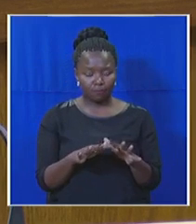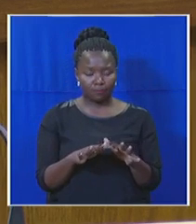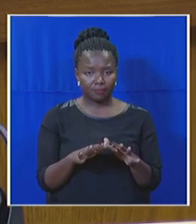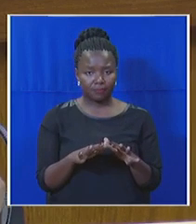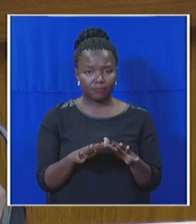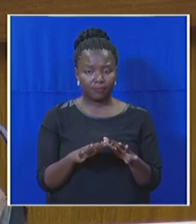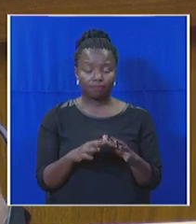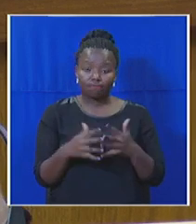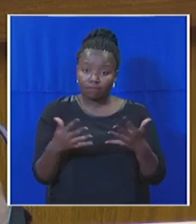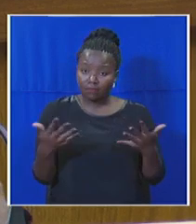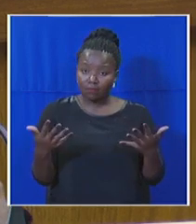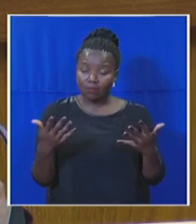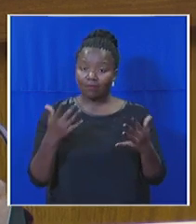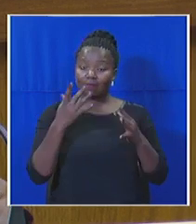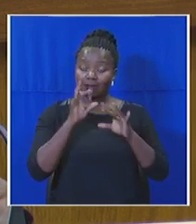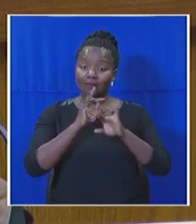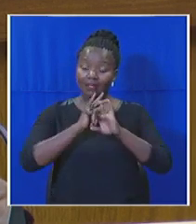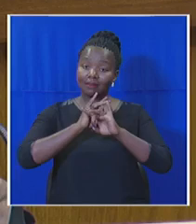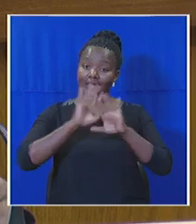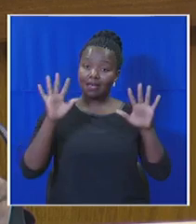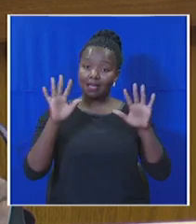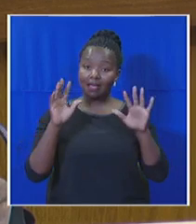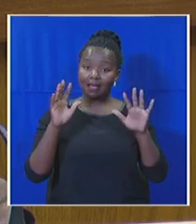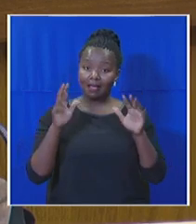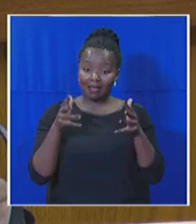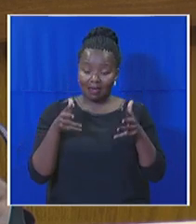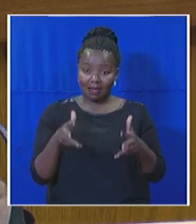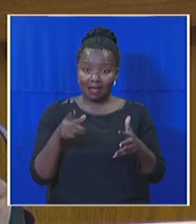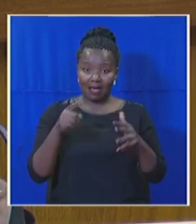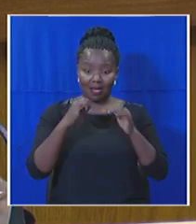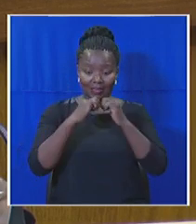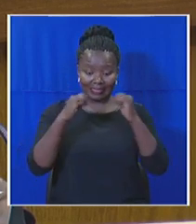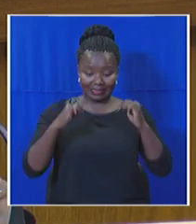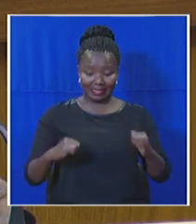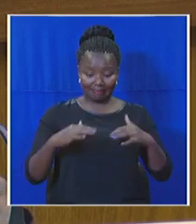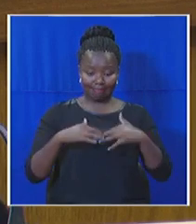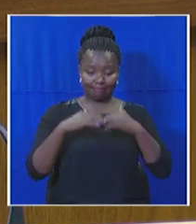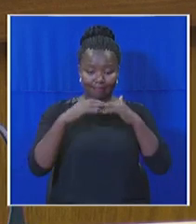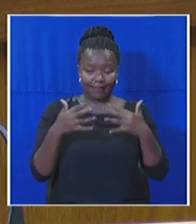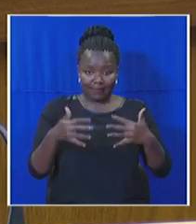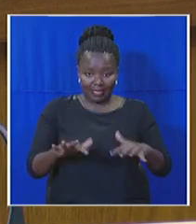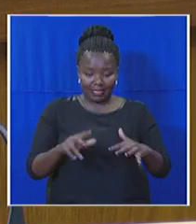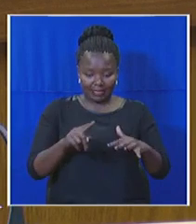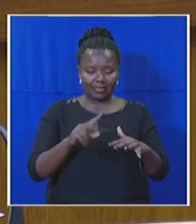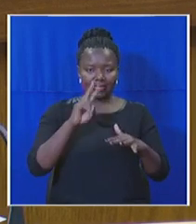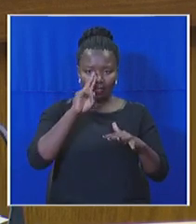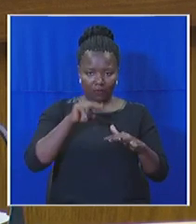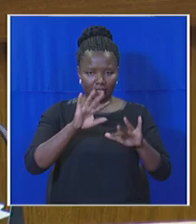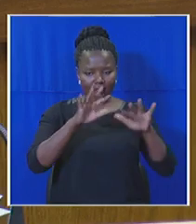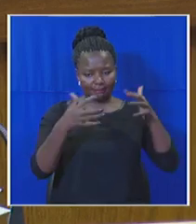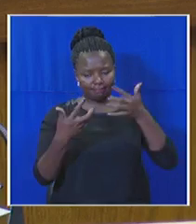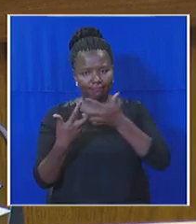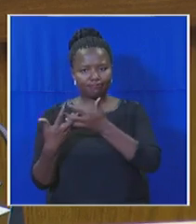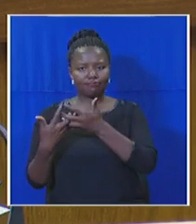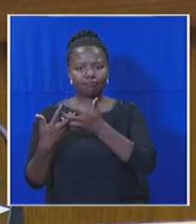it is clear that such mechanisms need to be streamlined and